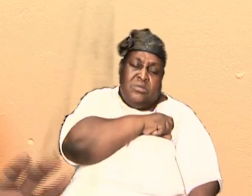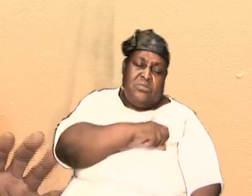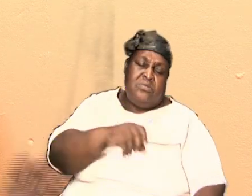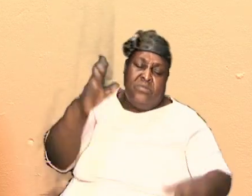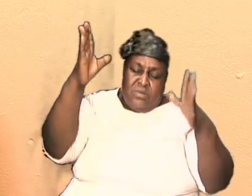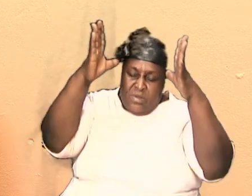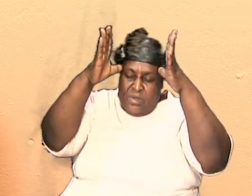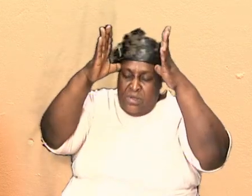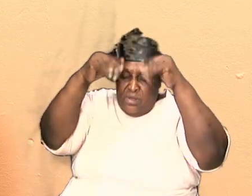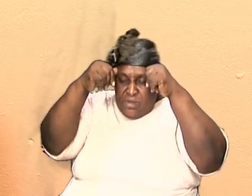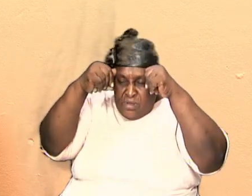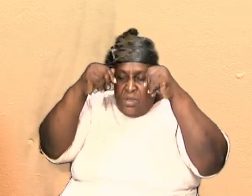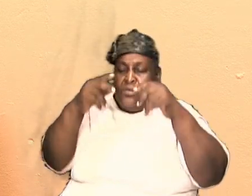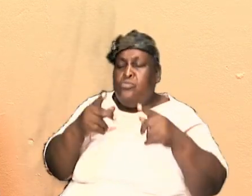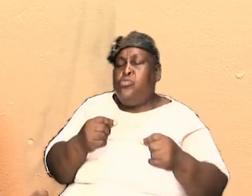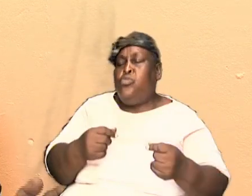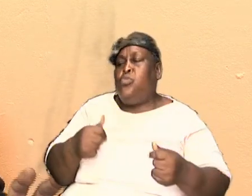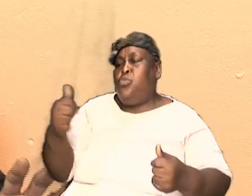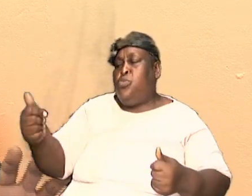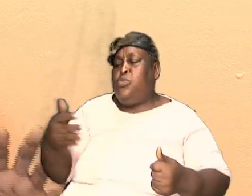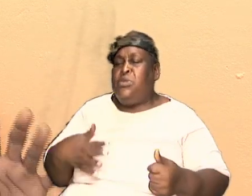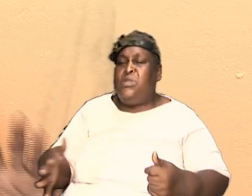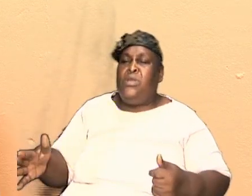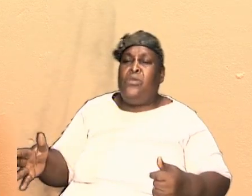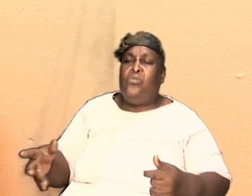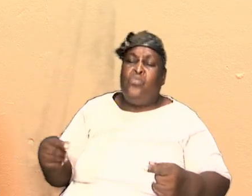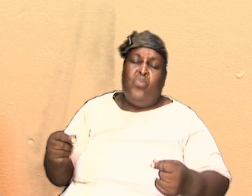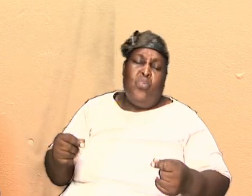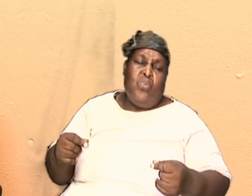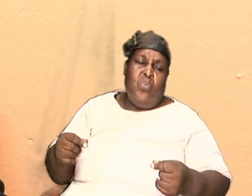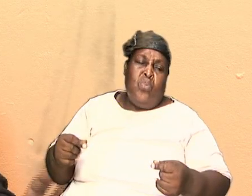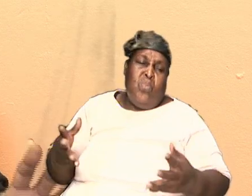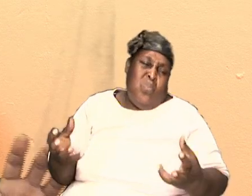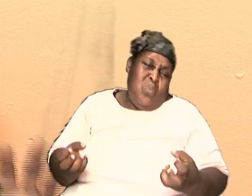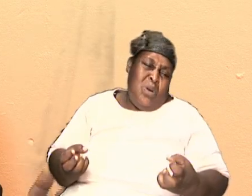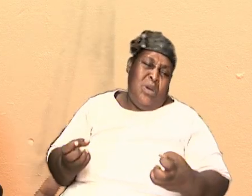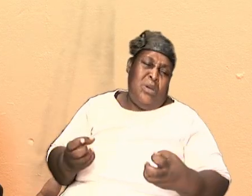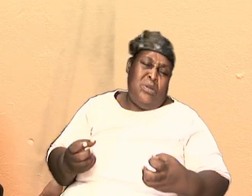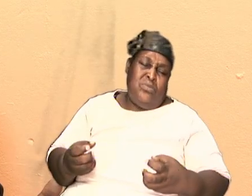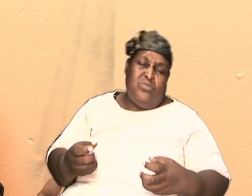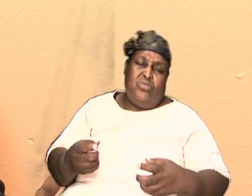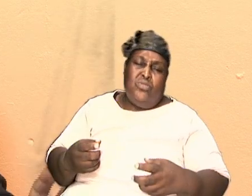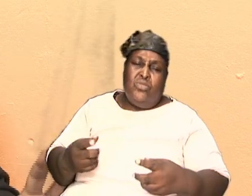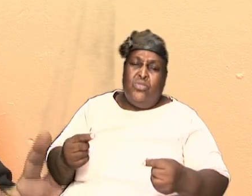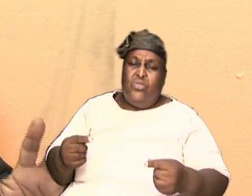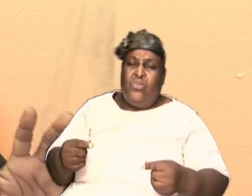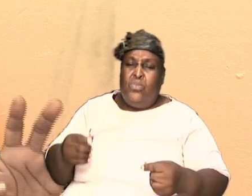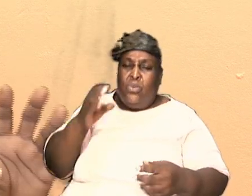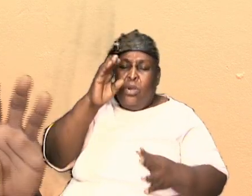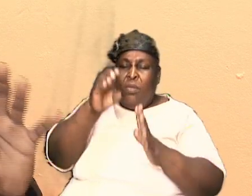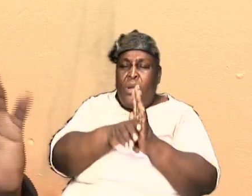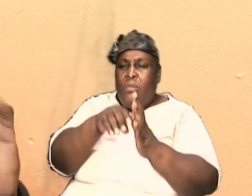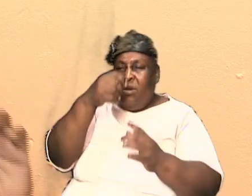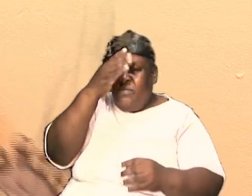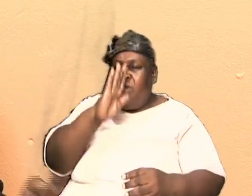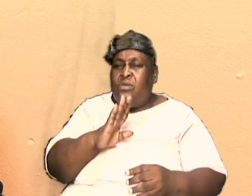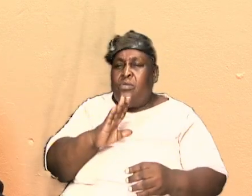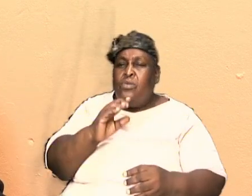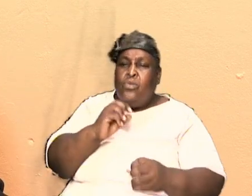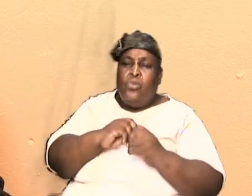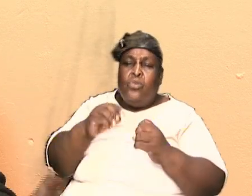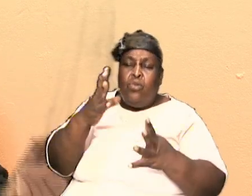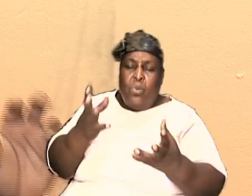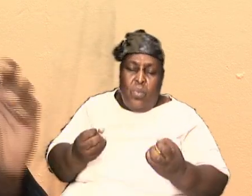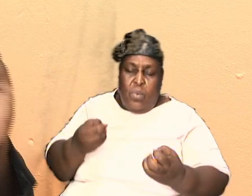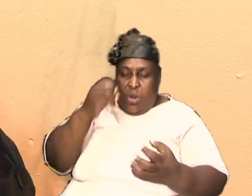stubborn and stuck in our own ways and don't want to do the things, the command of the Lord, and don't want to obey the word